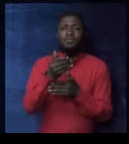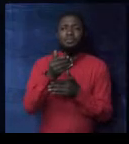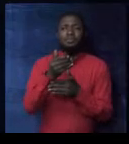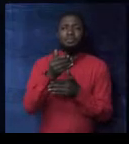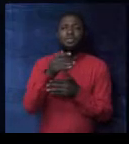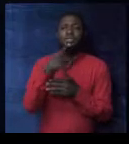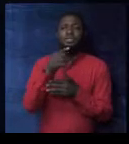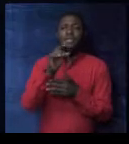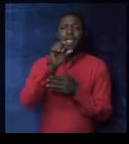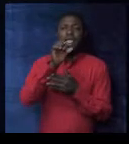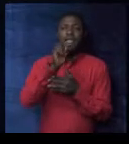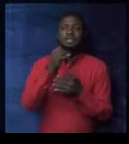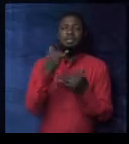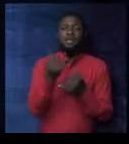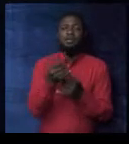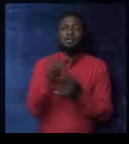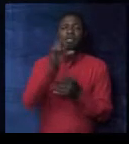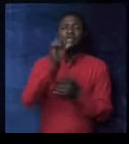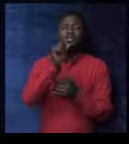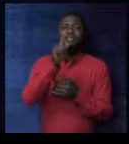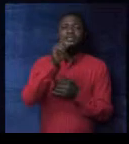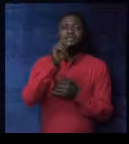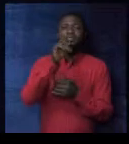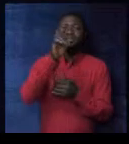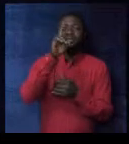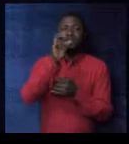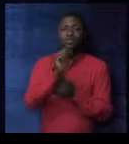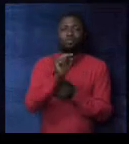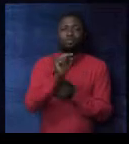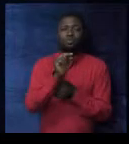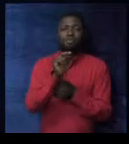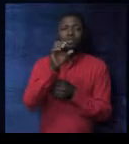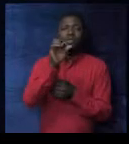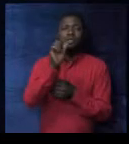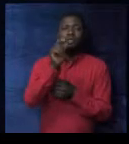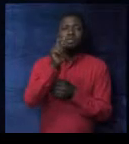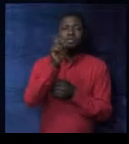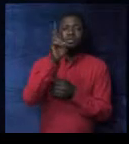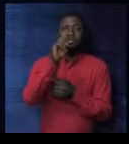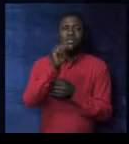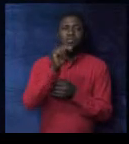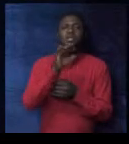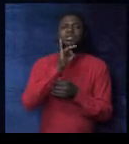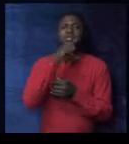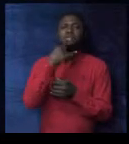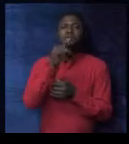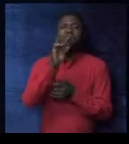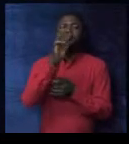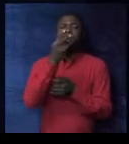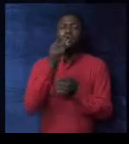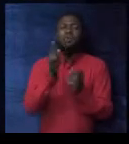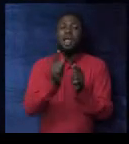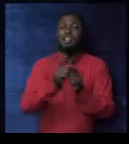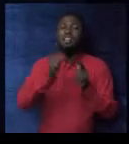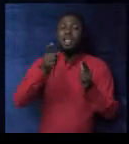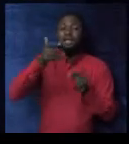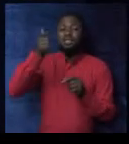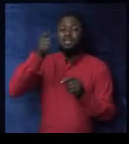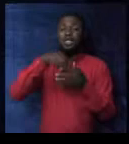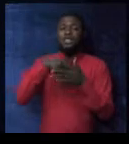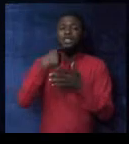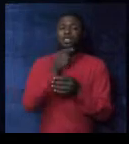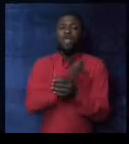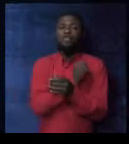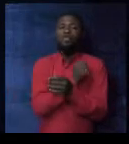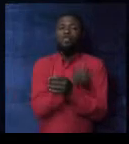That's Jason. The S now is what? Is Saturn. Saturn is the second largest